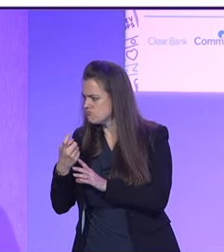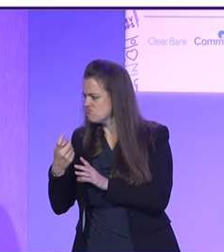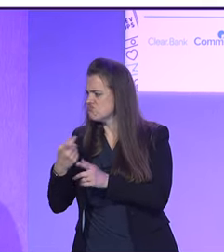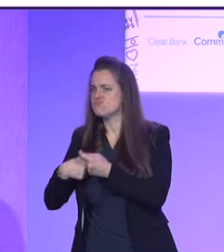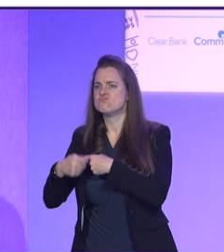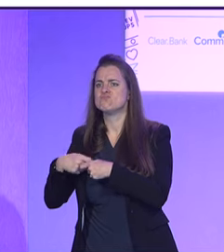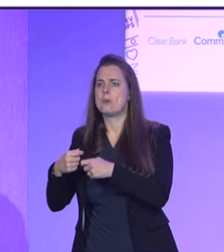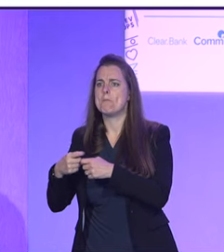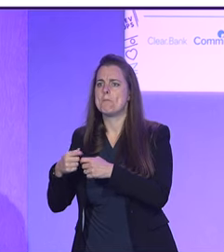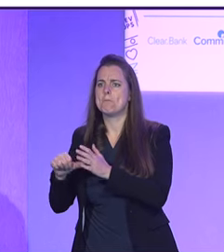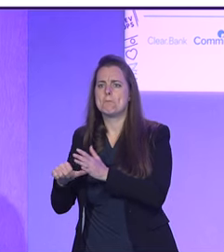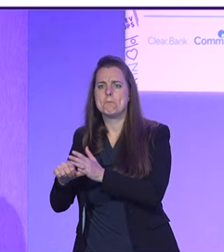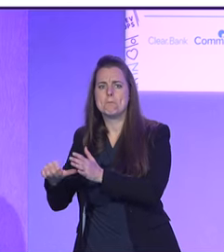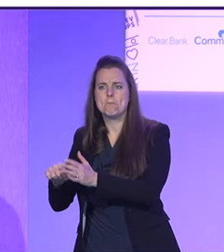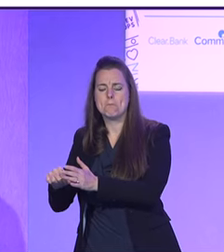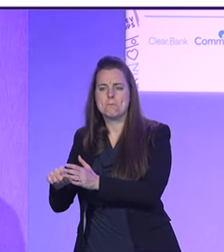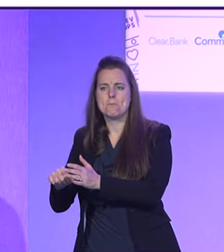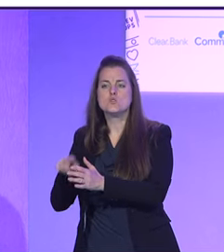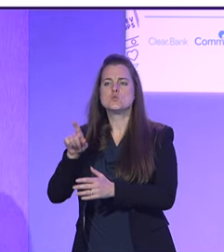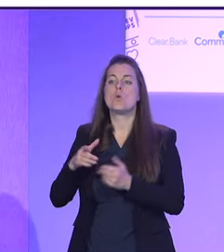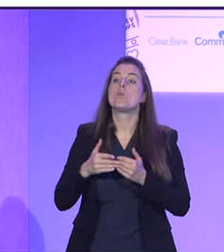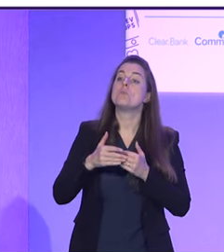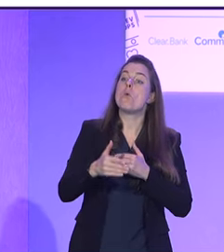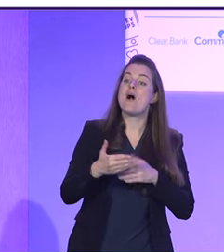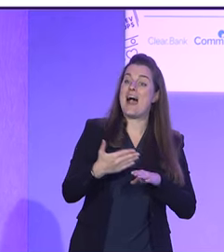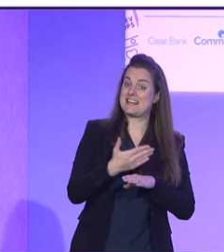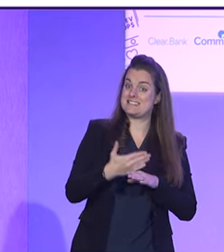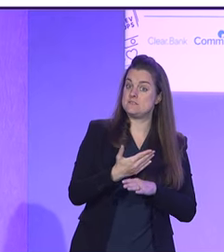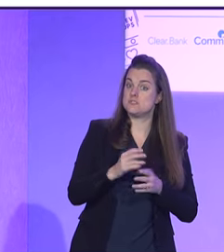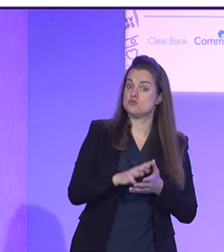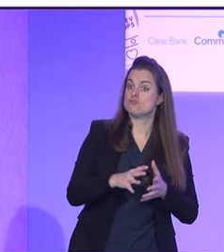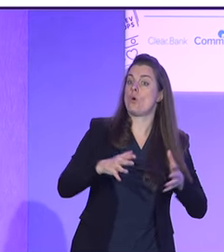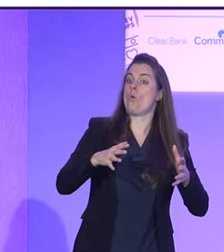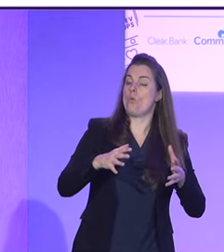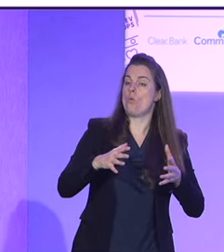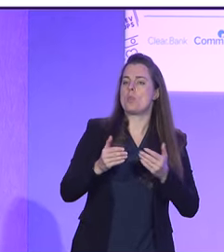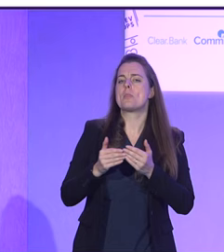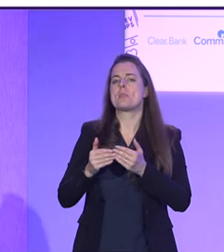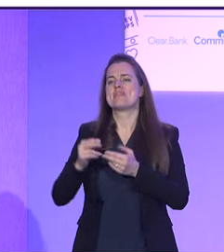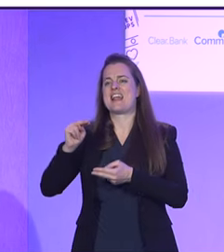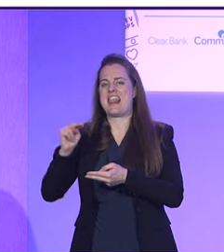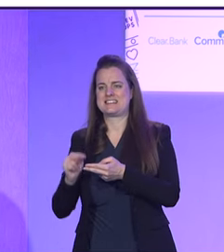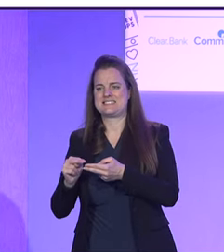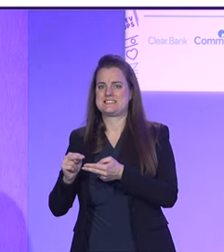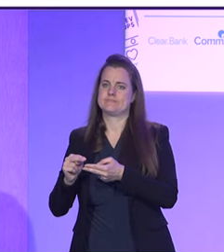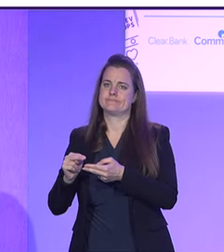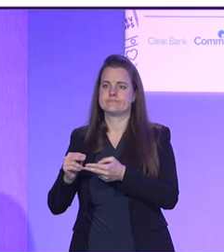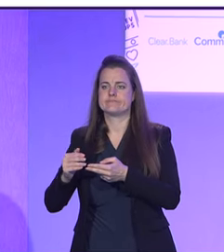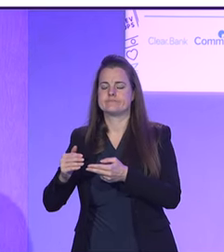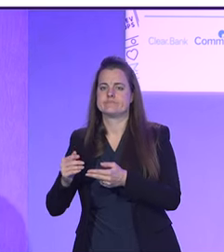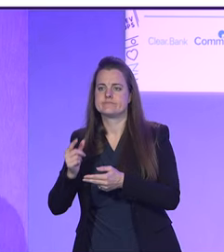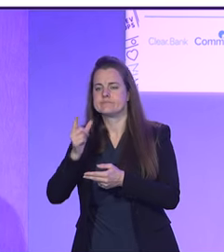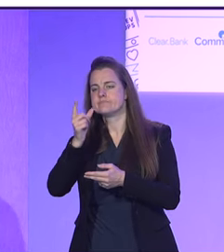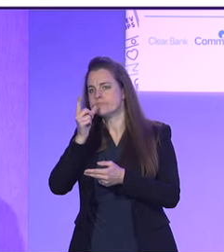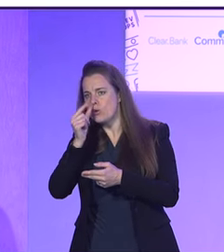the more the gain per individual activity grows, the more actor A gains, which means the less individual activity you get,